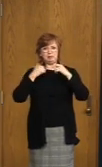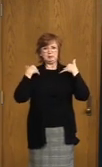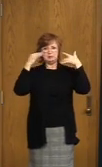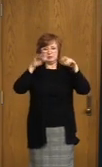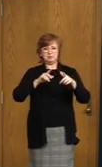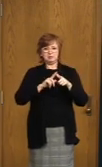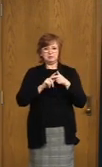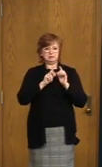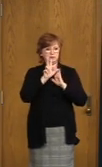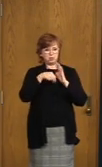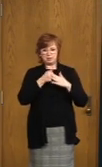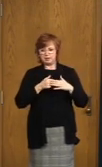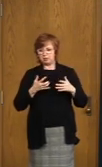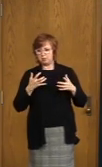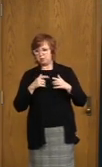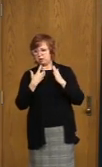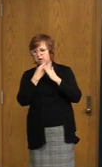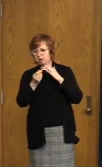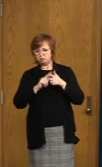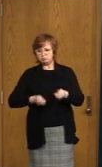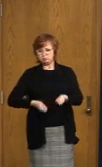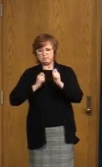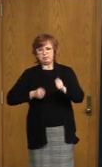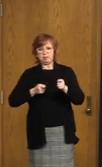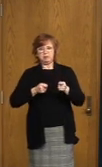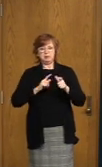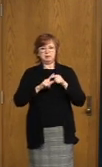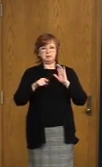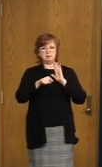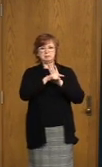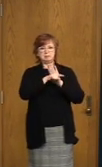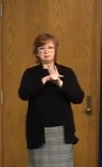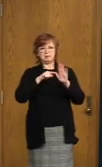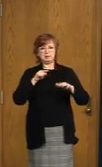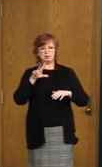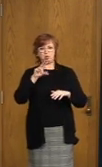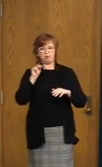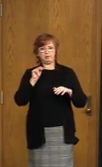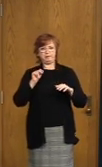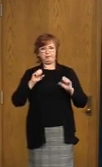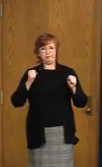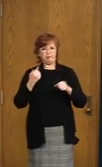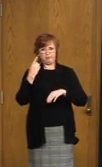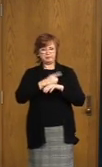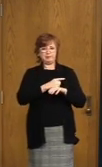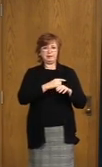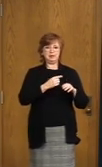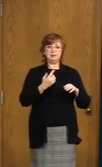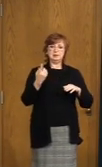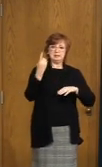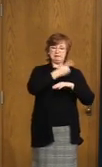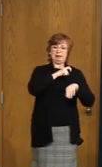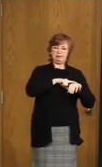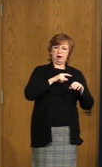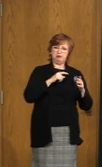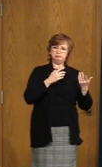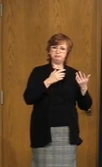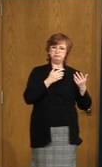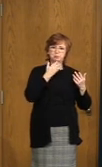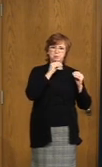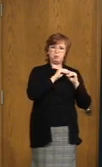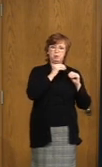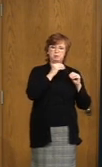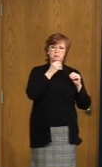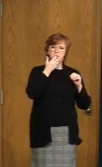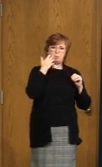snow clearing afterwards when it was minus 30 instead of minus 20. So that's a personal thing. But I think,